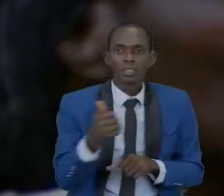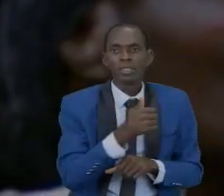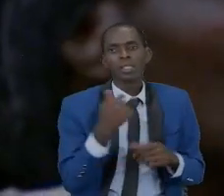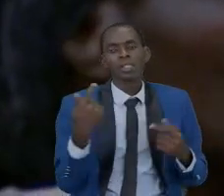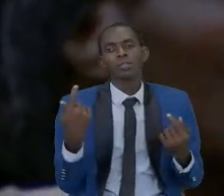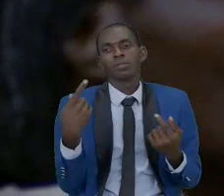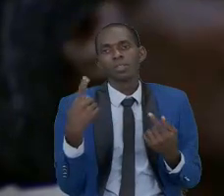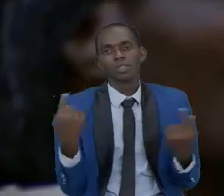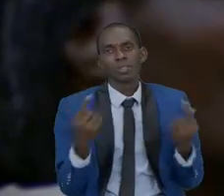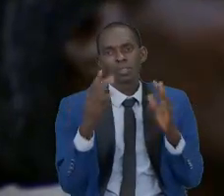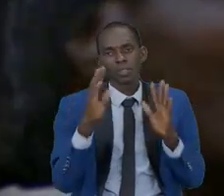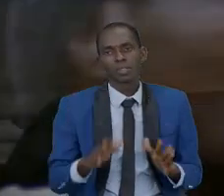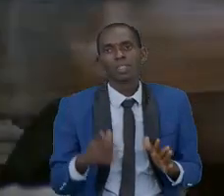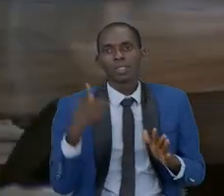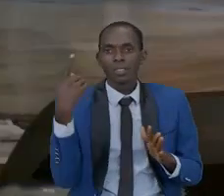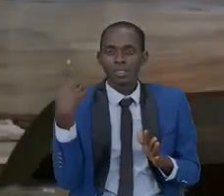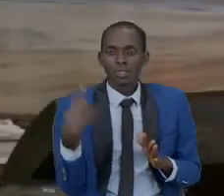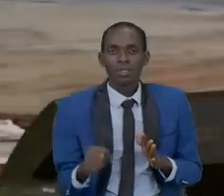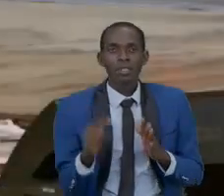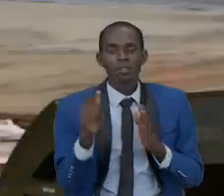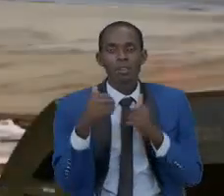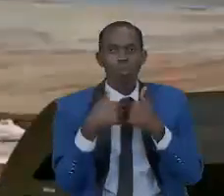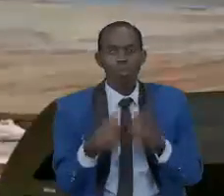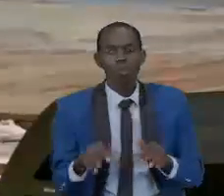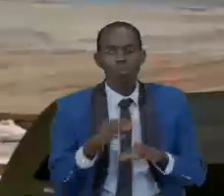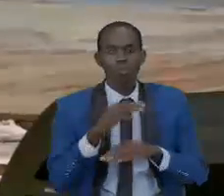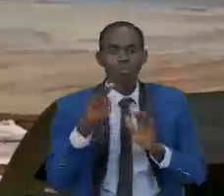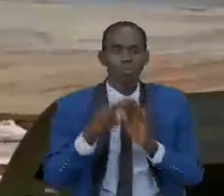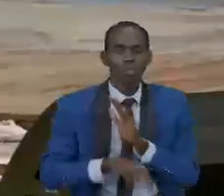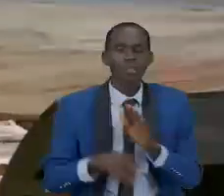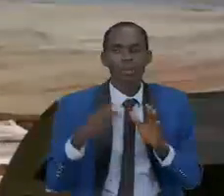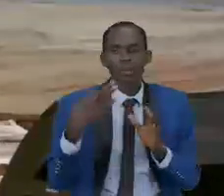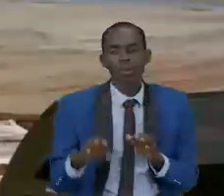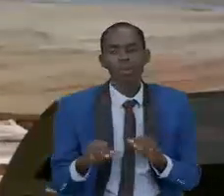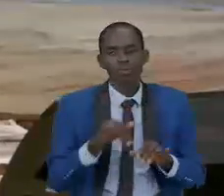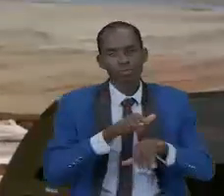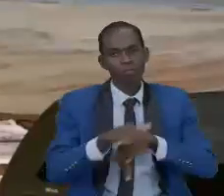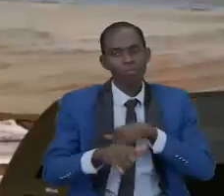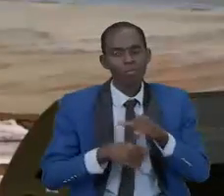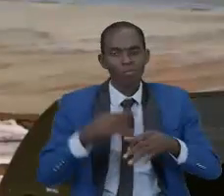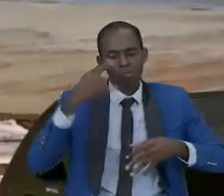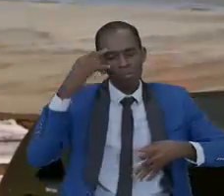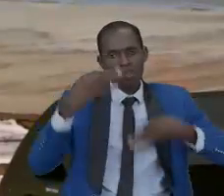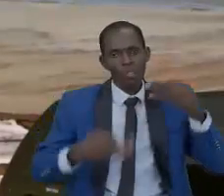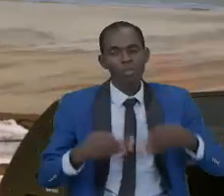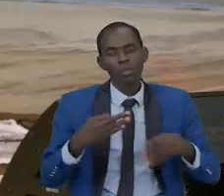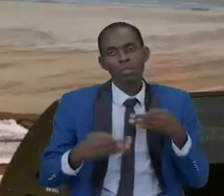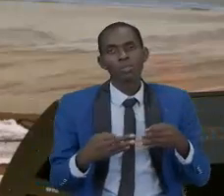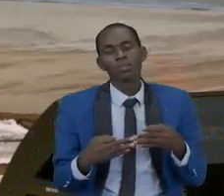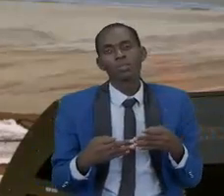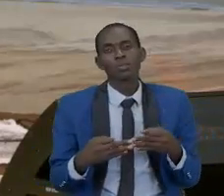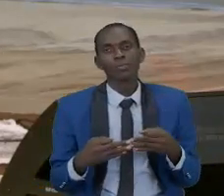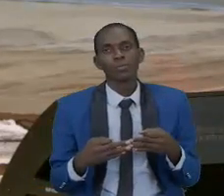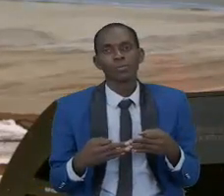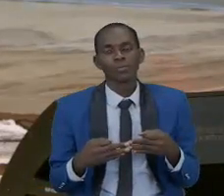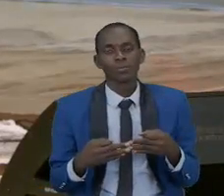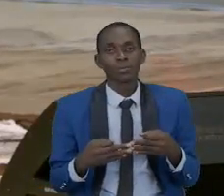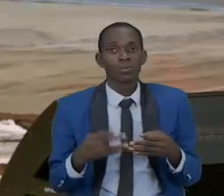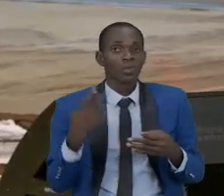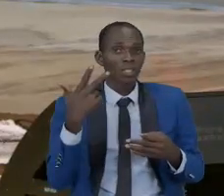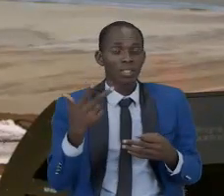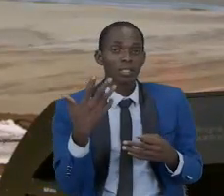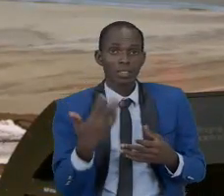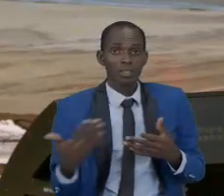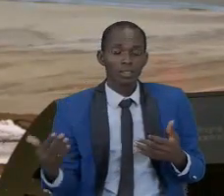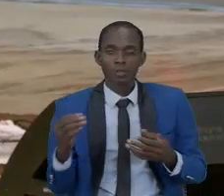the lostness of compromises judged for their false very things they're number one